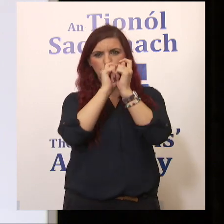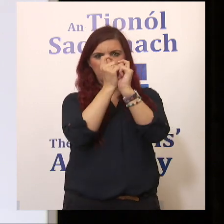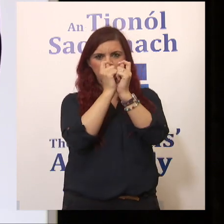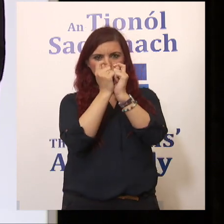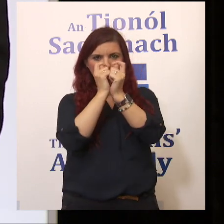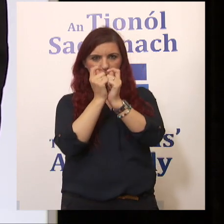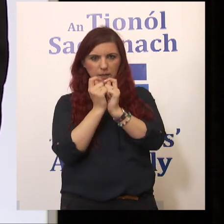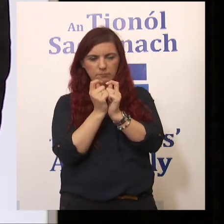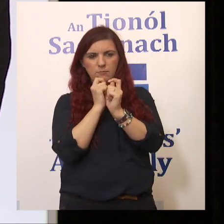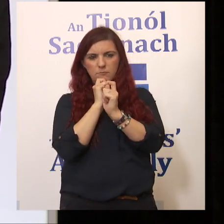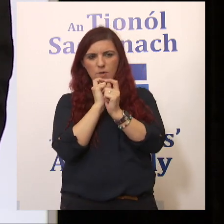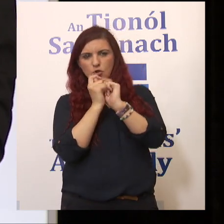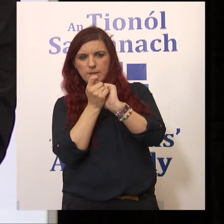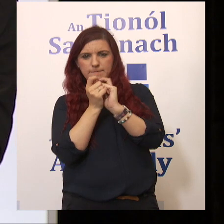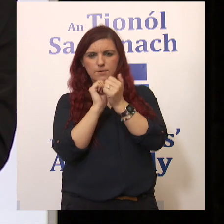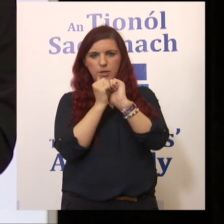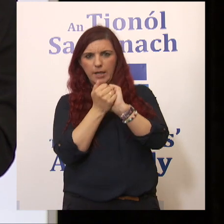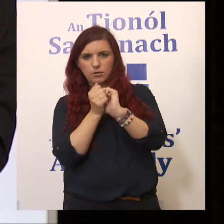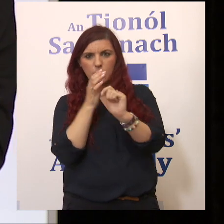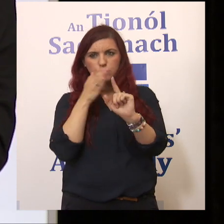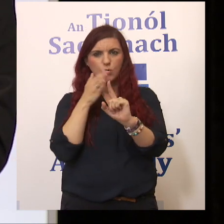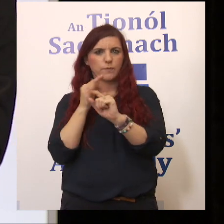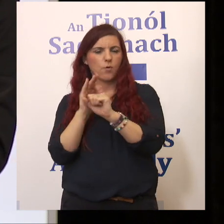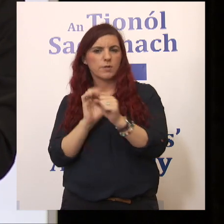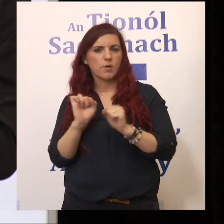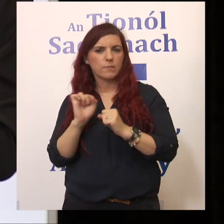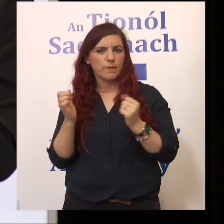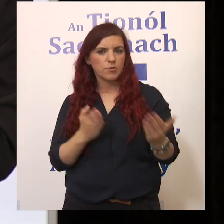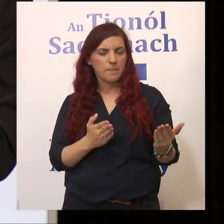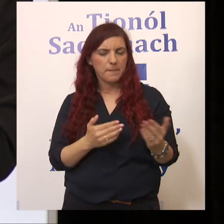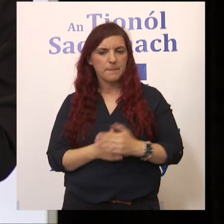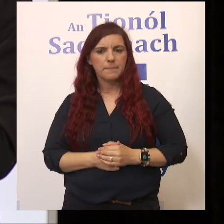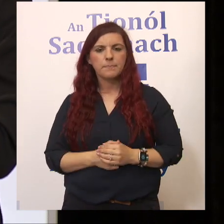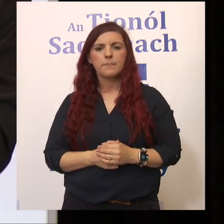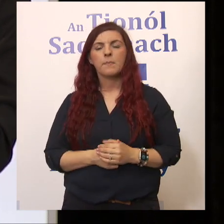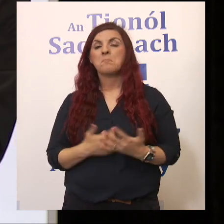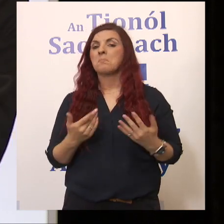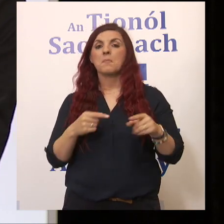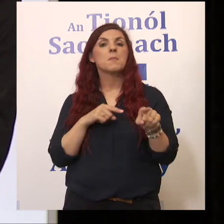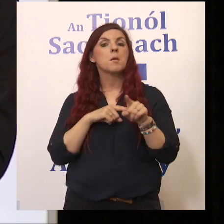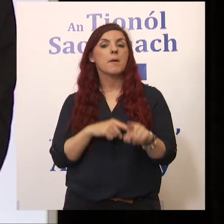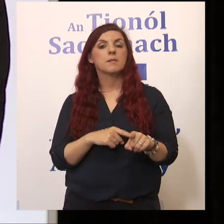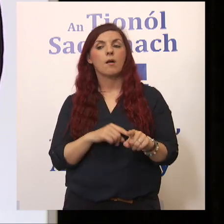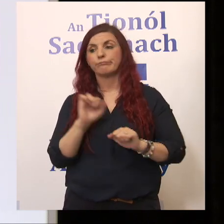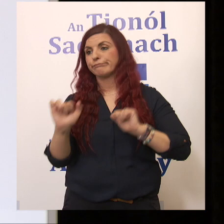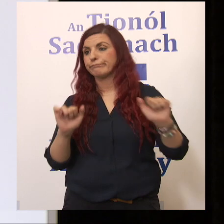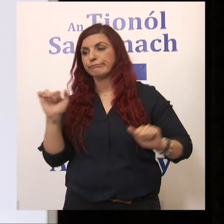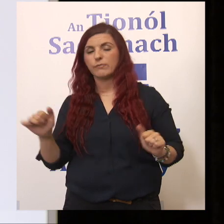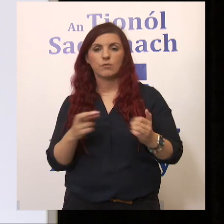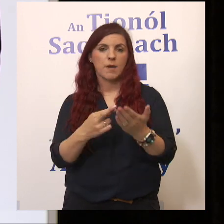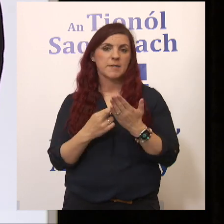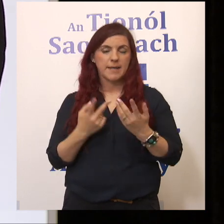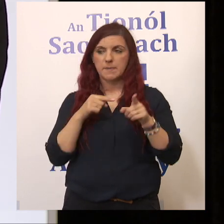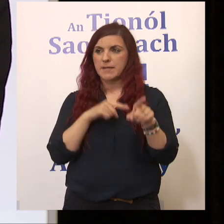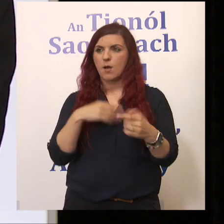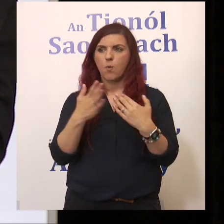adjust and change our approach to service provision, depending on the differences that exist in